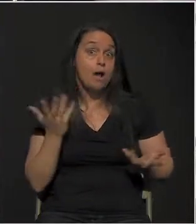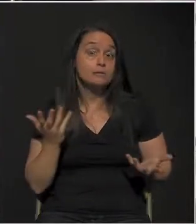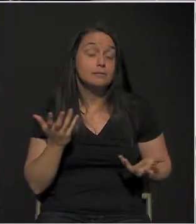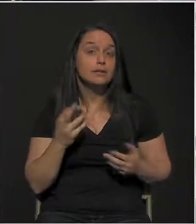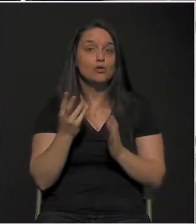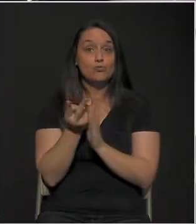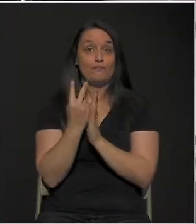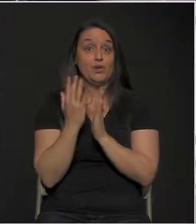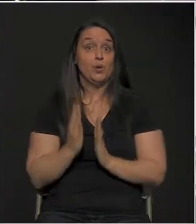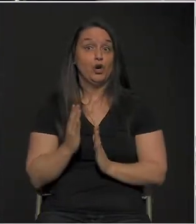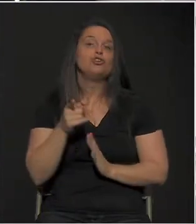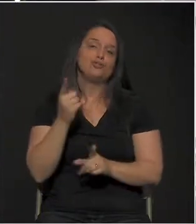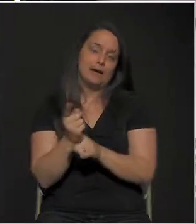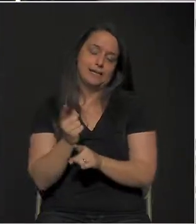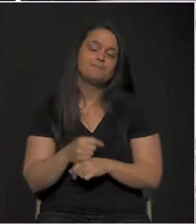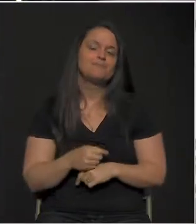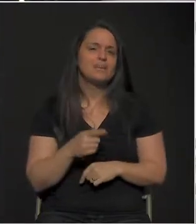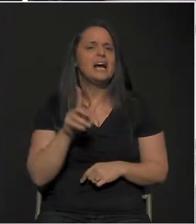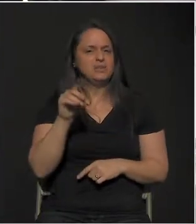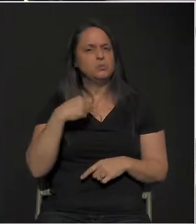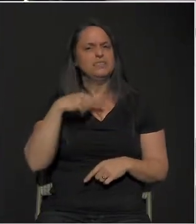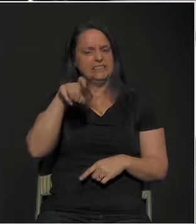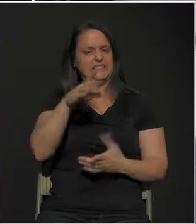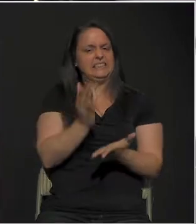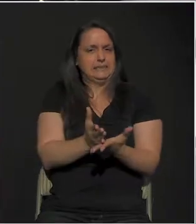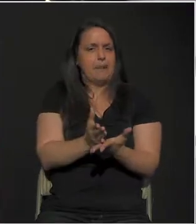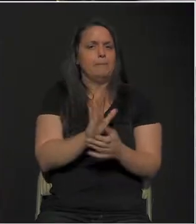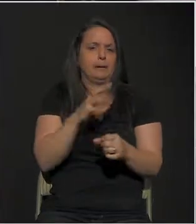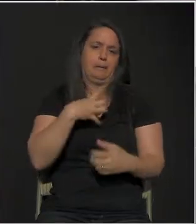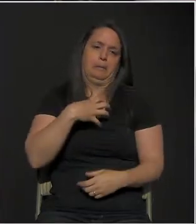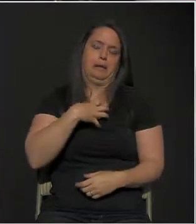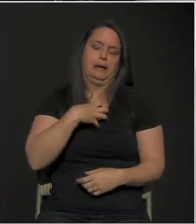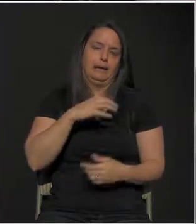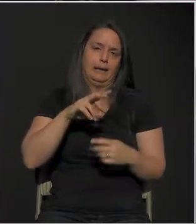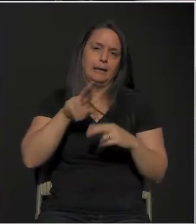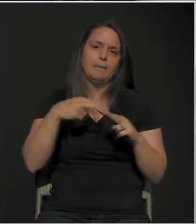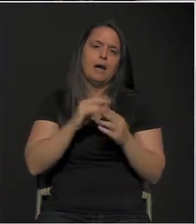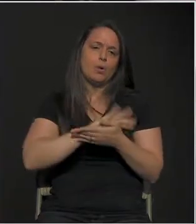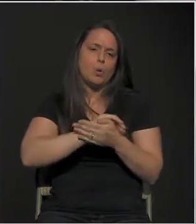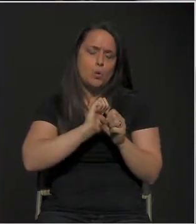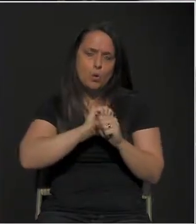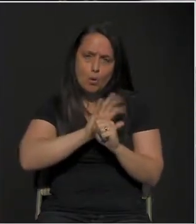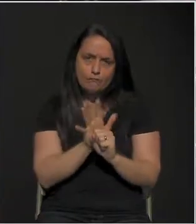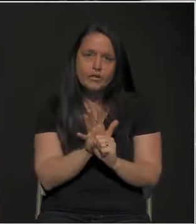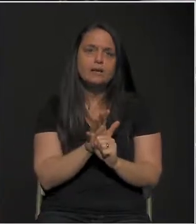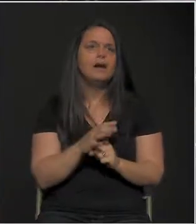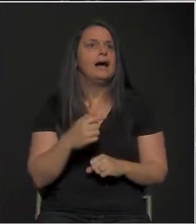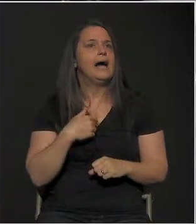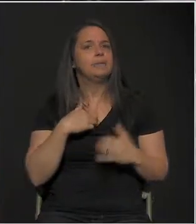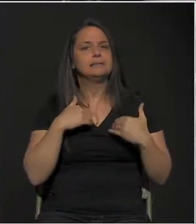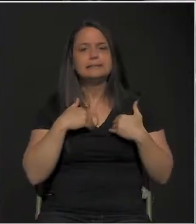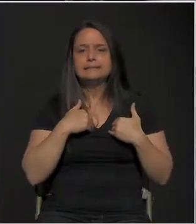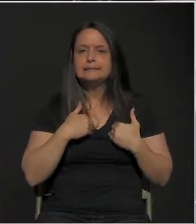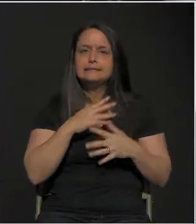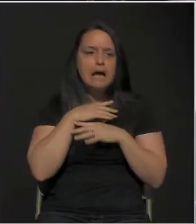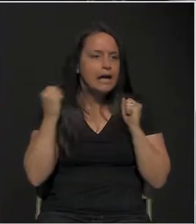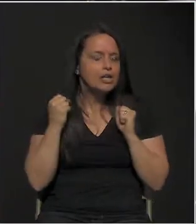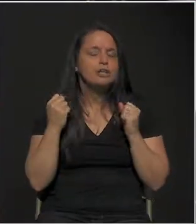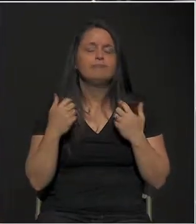are, you're right. I do need to stop complaining about COVID, but I'm tired of it. I'm tired of glitching. I'm tired